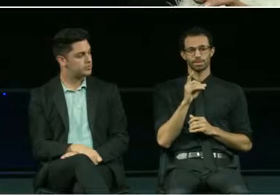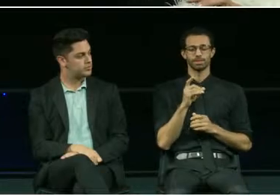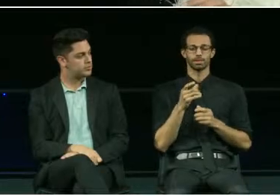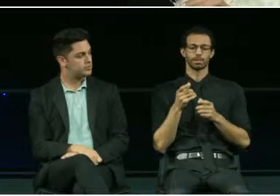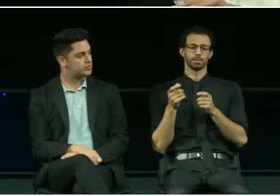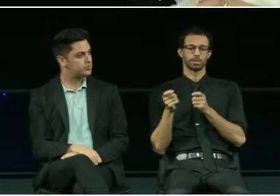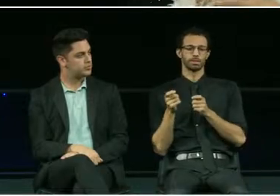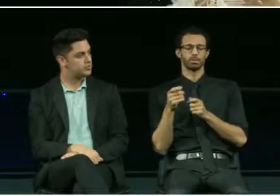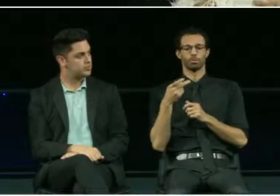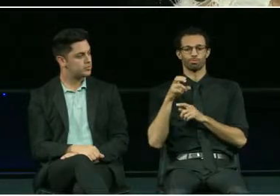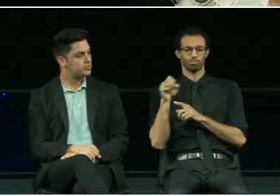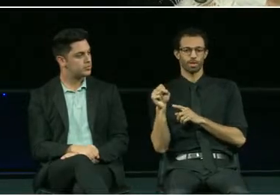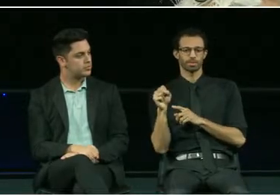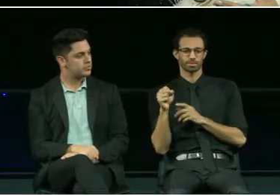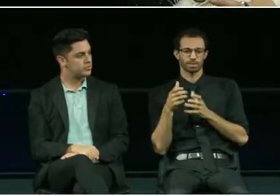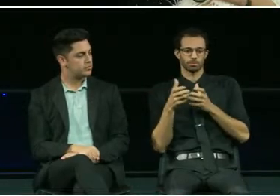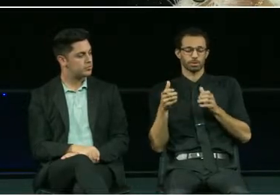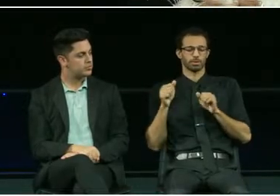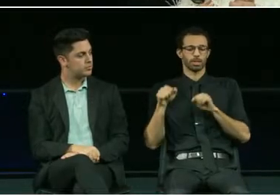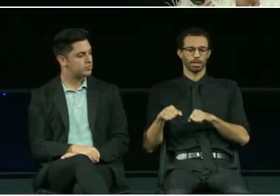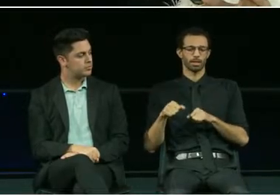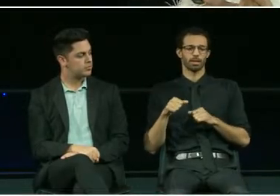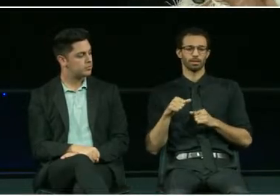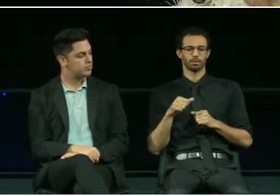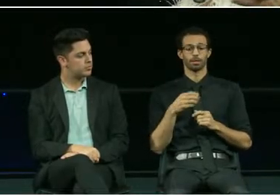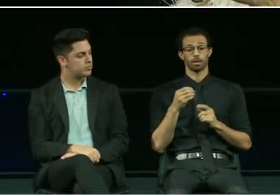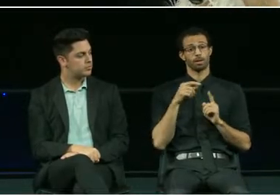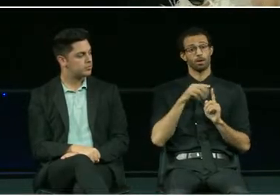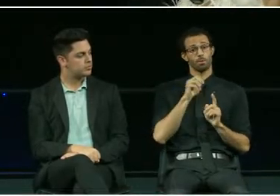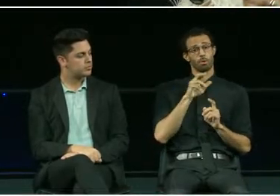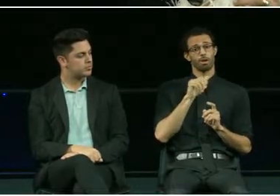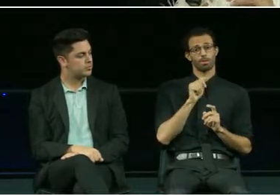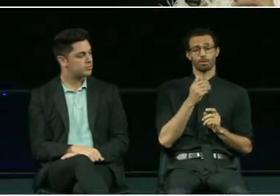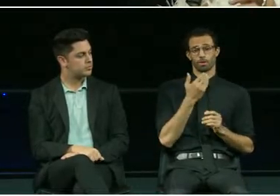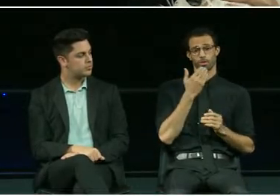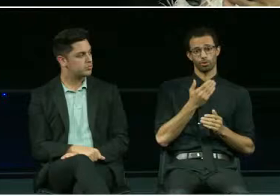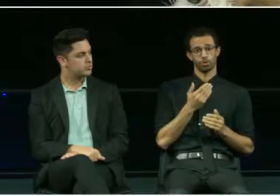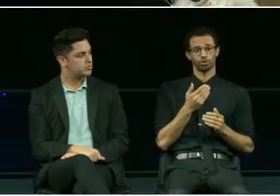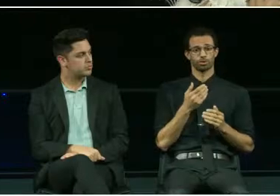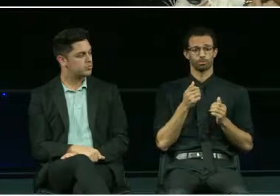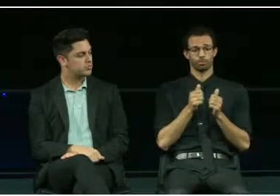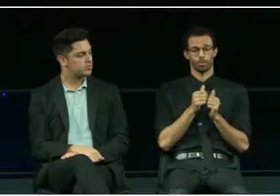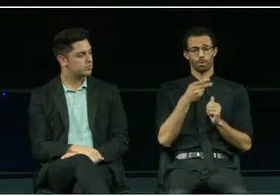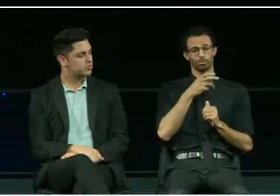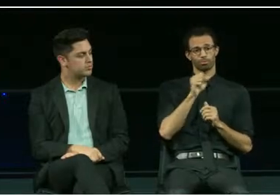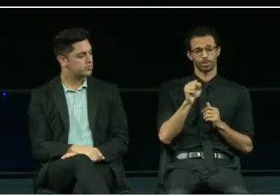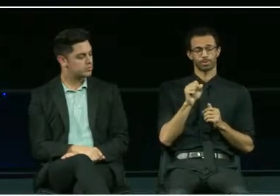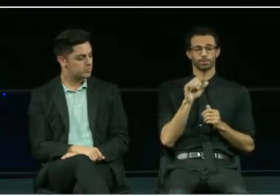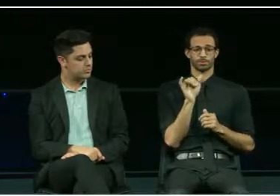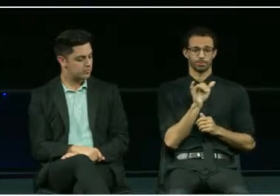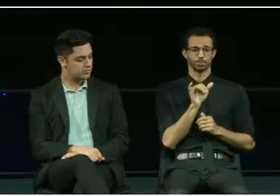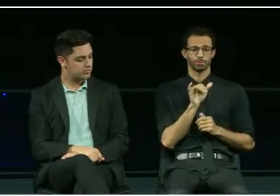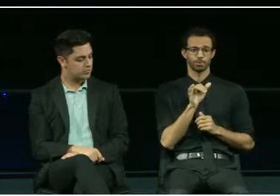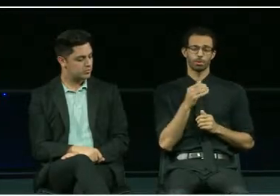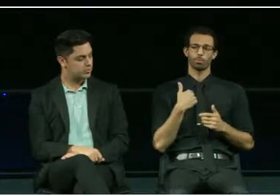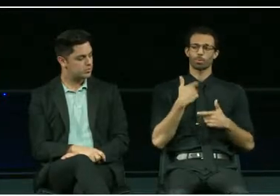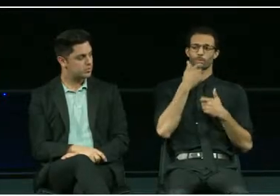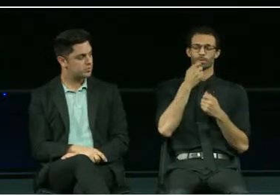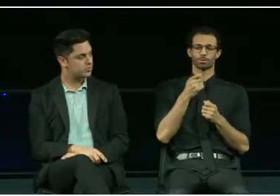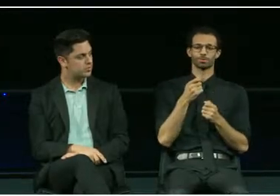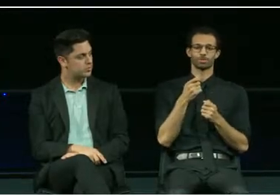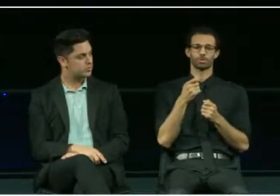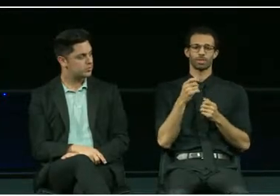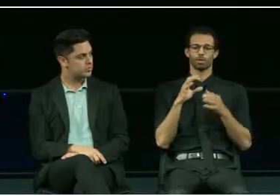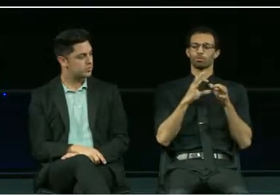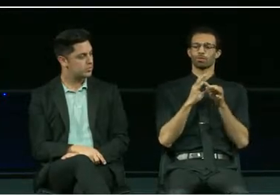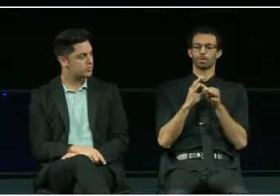could. And she was also very good with the press as well. So I think we were interested in that relationship between an